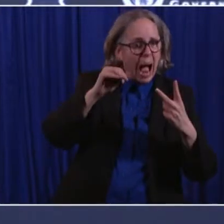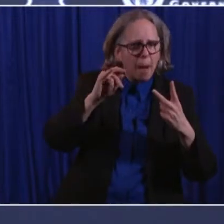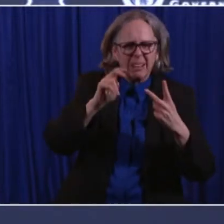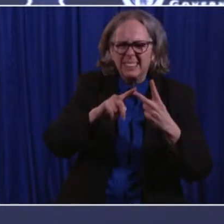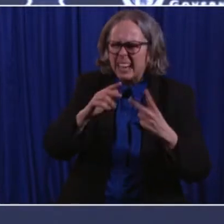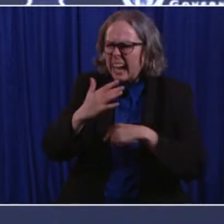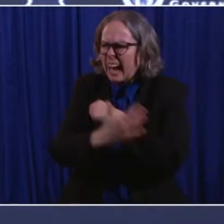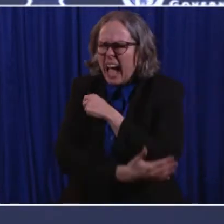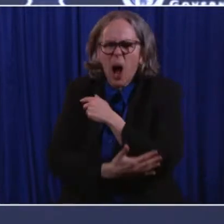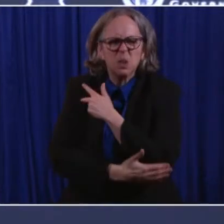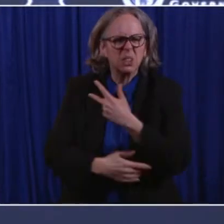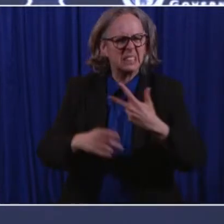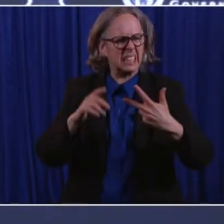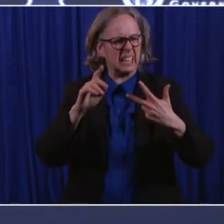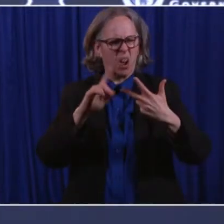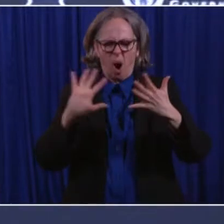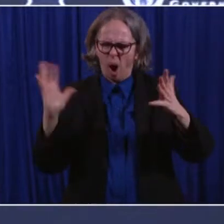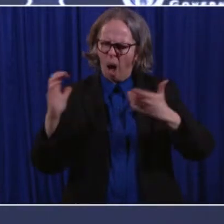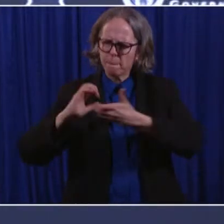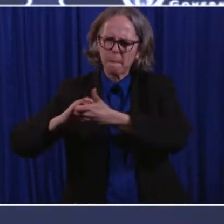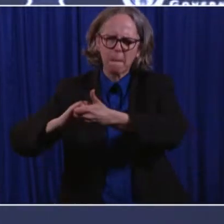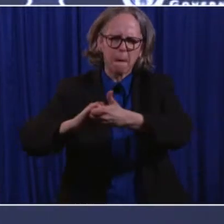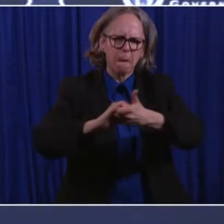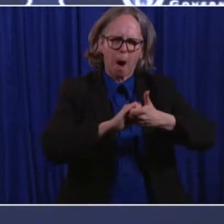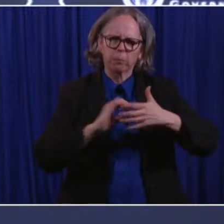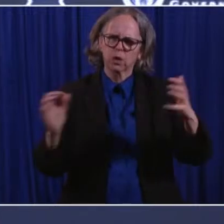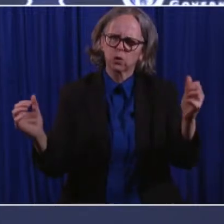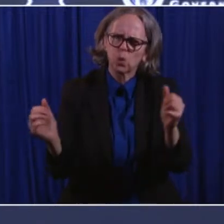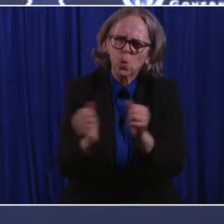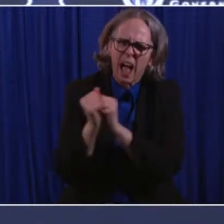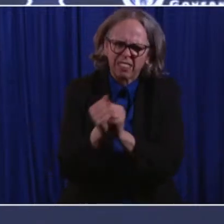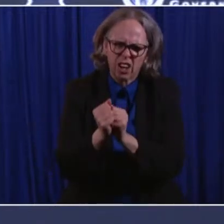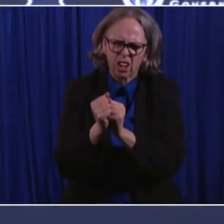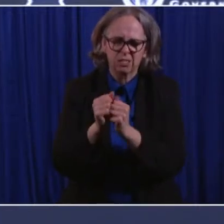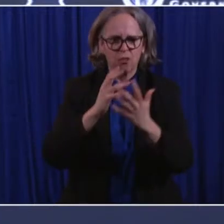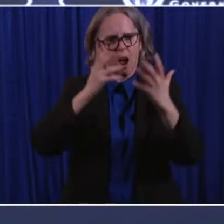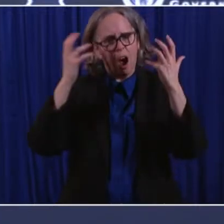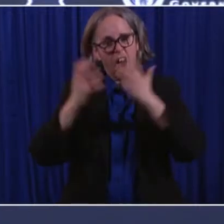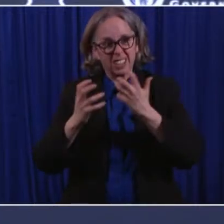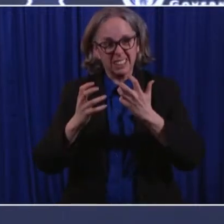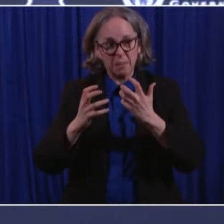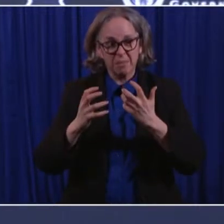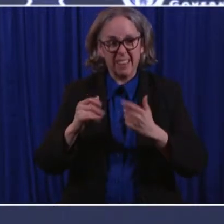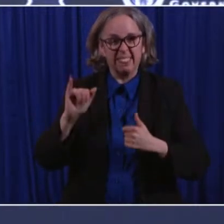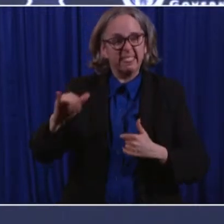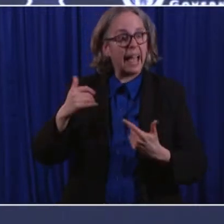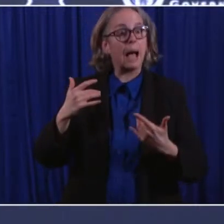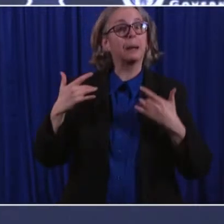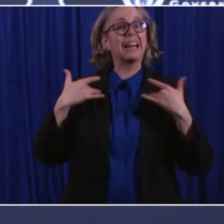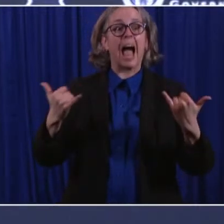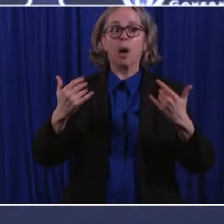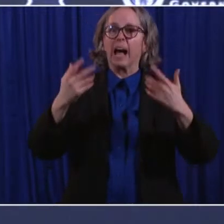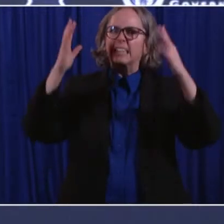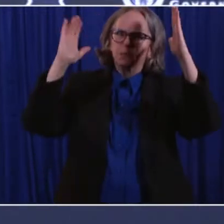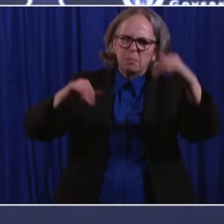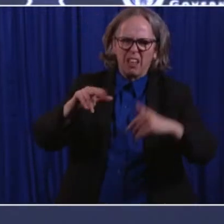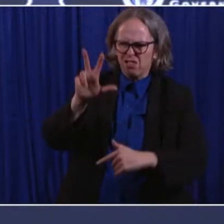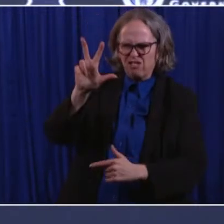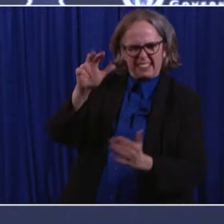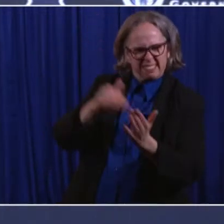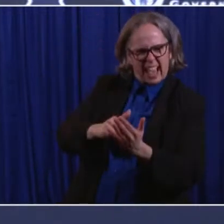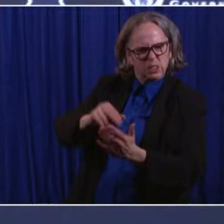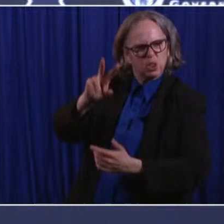job. They told me today they're expecting to administer about 3,200 doses. Over the 3-day period, it will